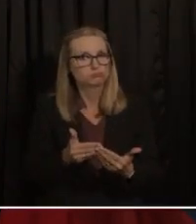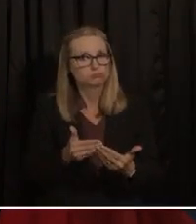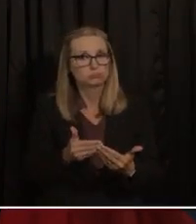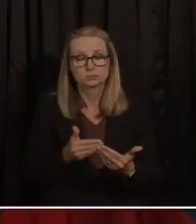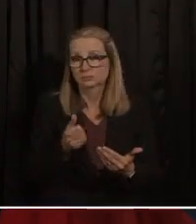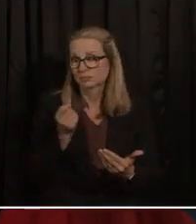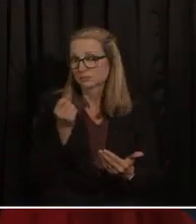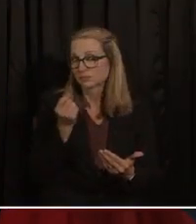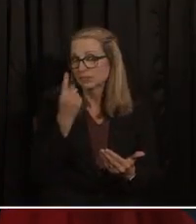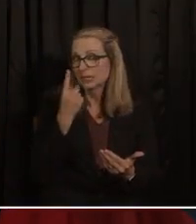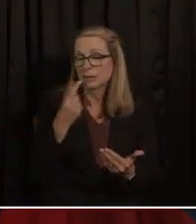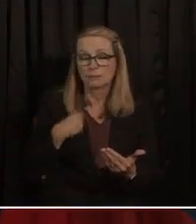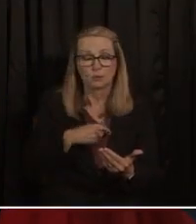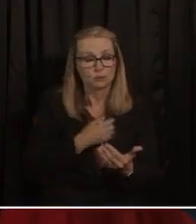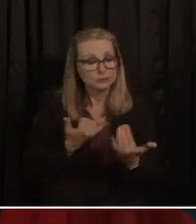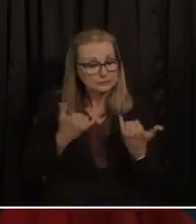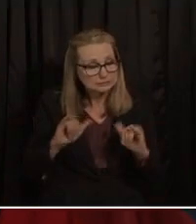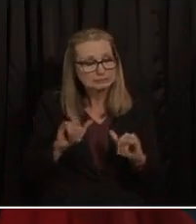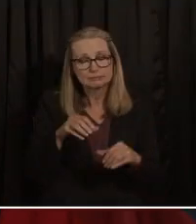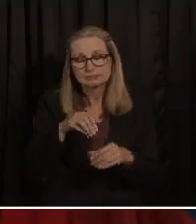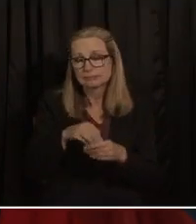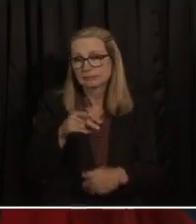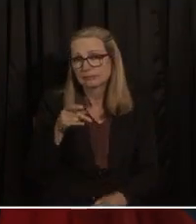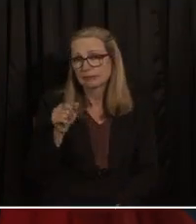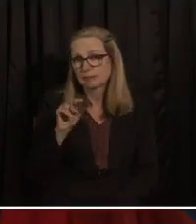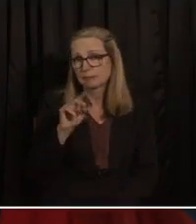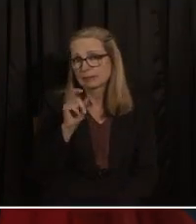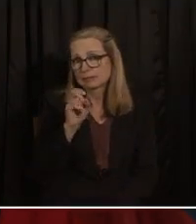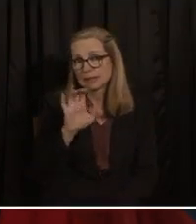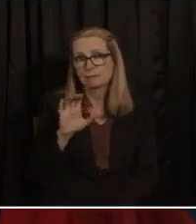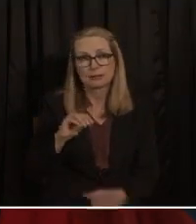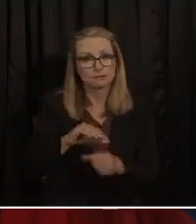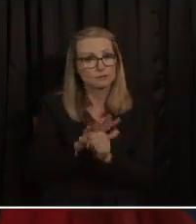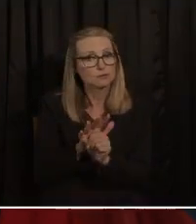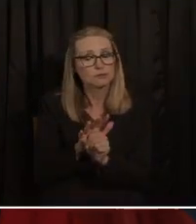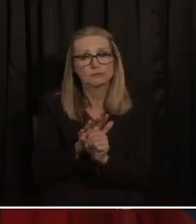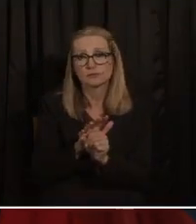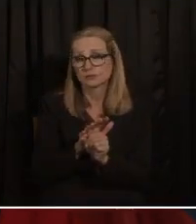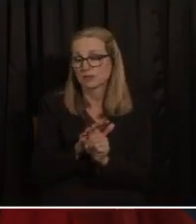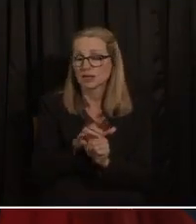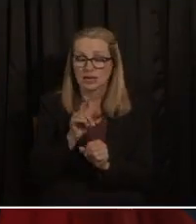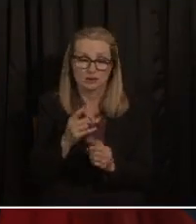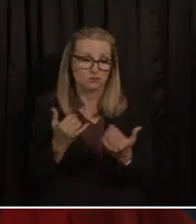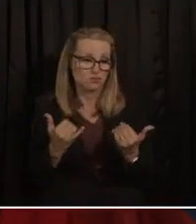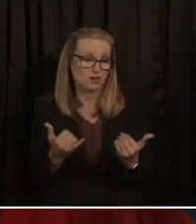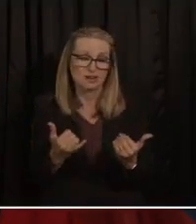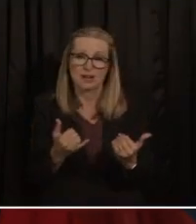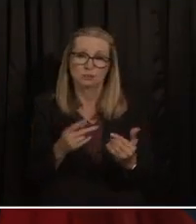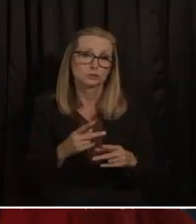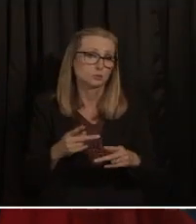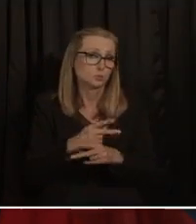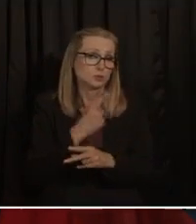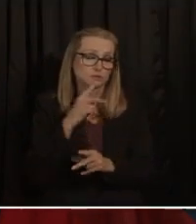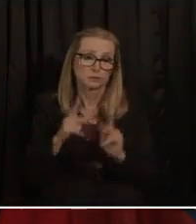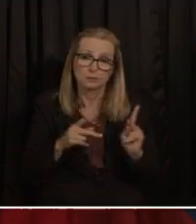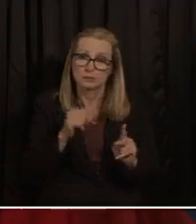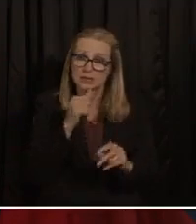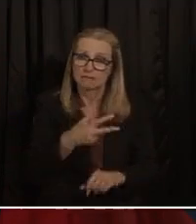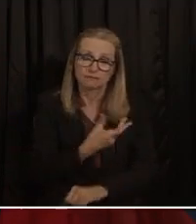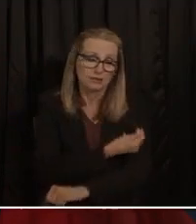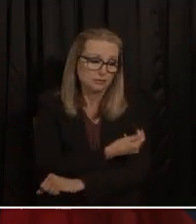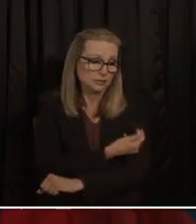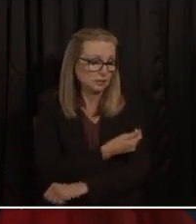we are in a pandemic. It is largely at this point a pandemic of the unvaccinated. If everybody was vaccinated, there simply wouldn't